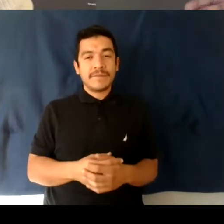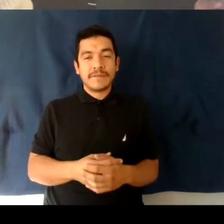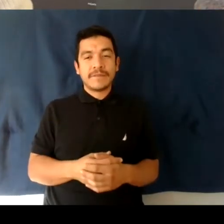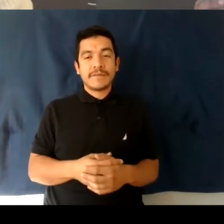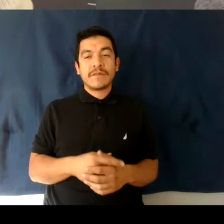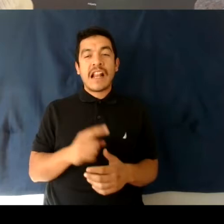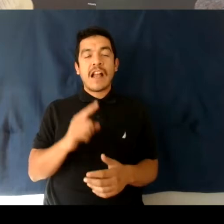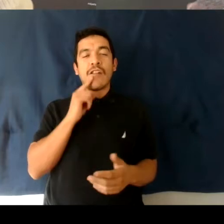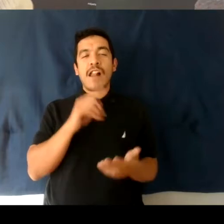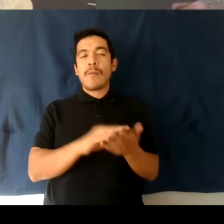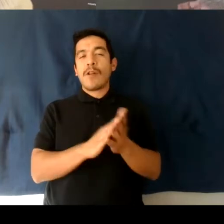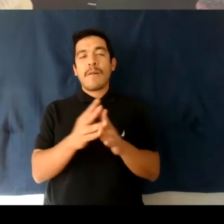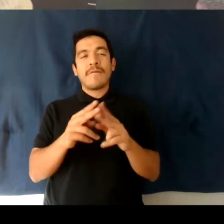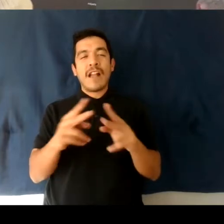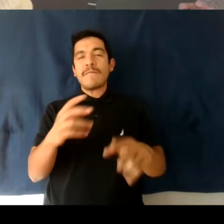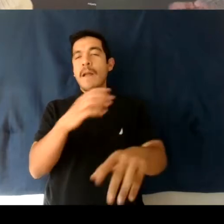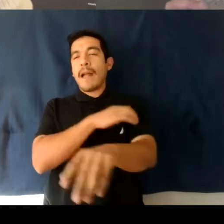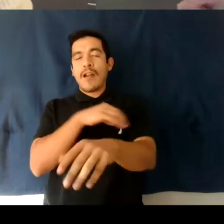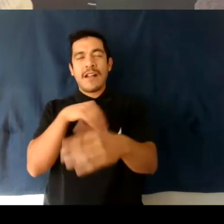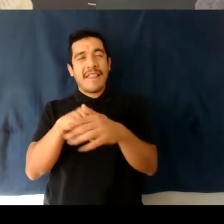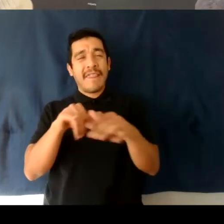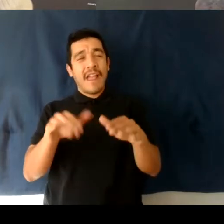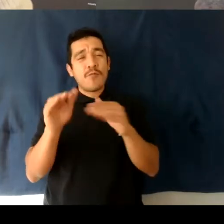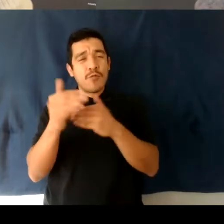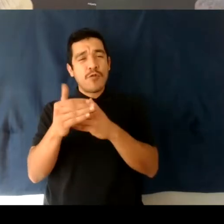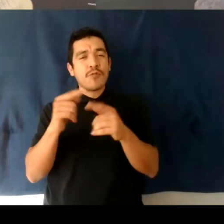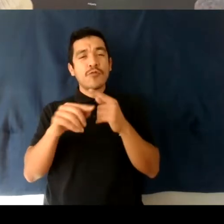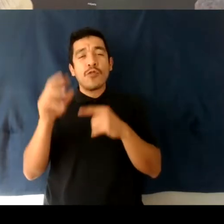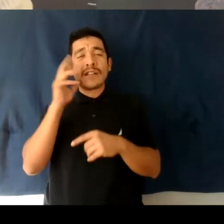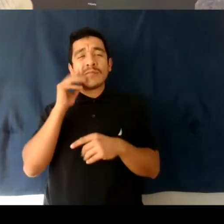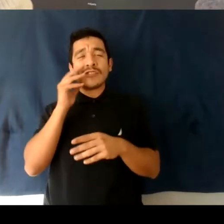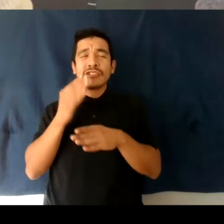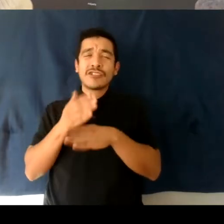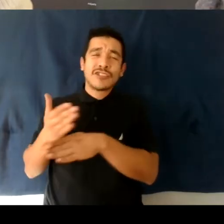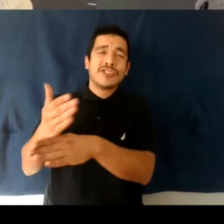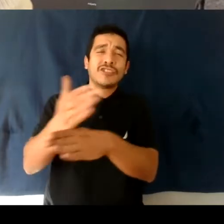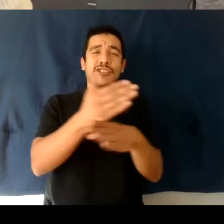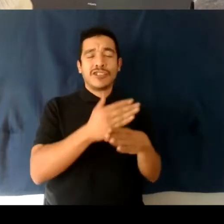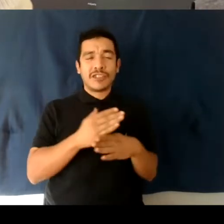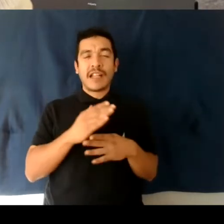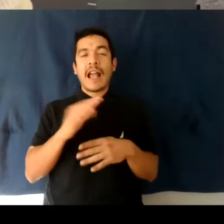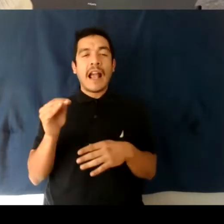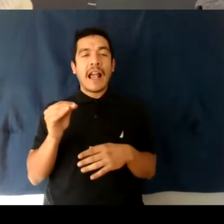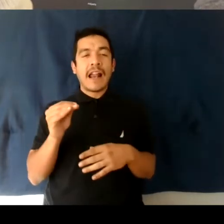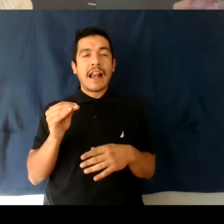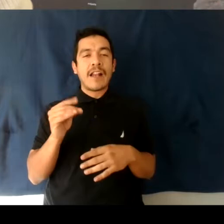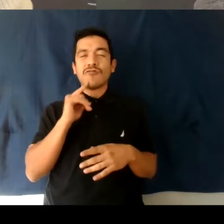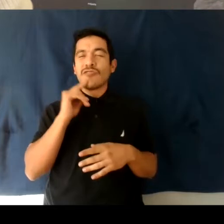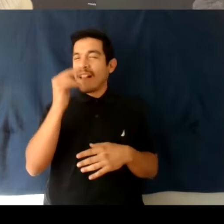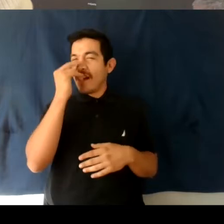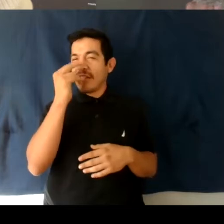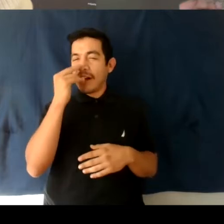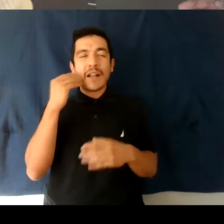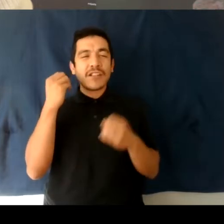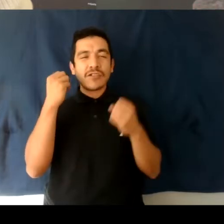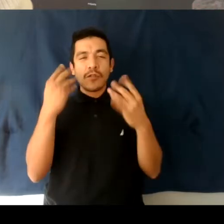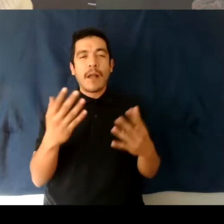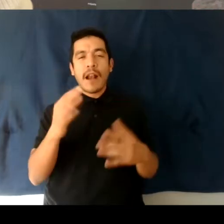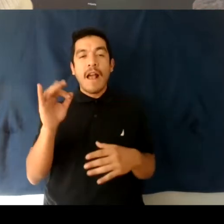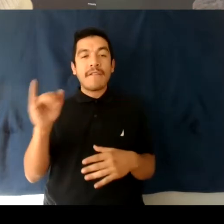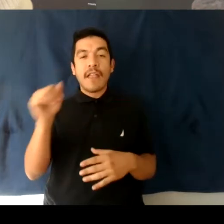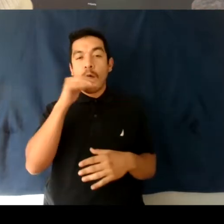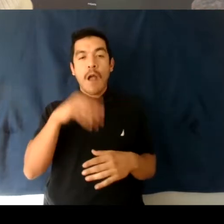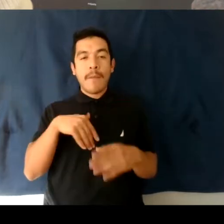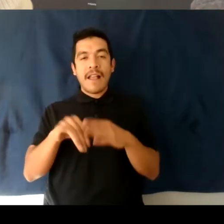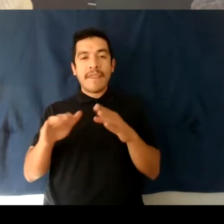so empowering to be in that room and to share our experiences. And it was so funny because so many of the women in